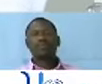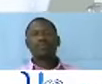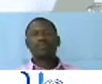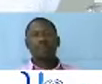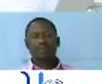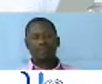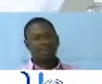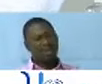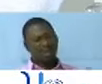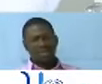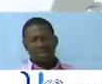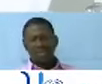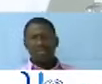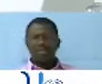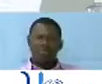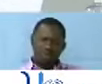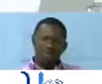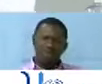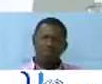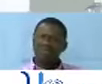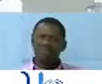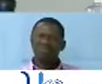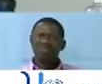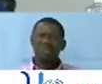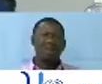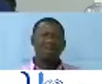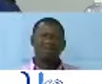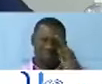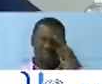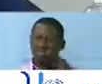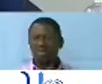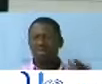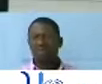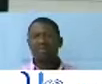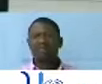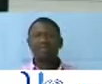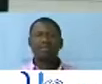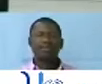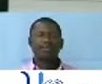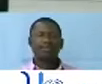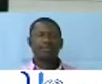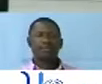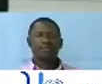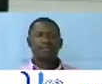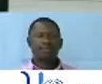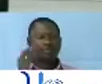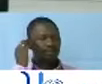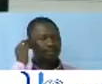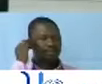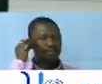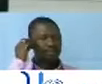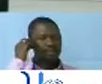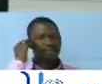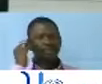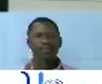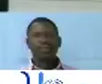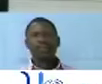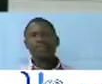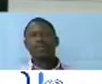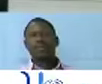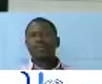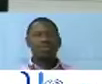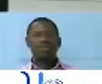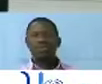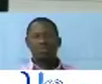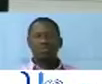any. That's actually a lack of respect. Lool nak ñaka yar la rek. And he didn't want to give them any